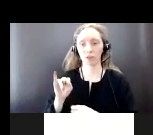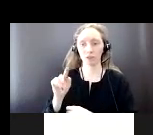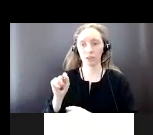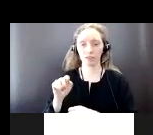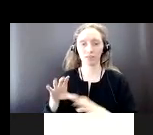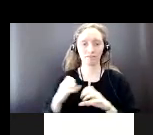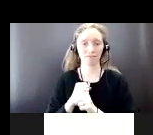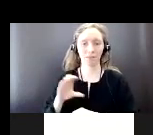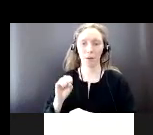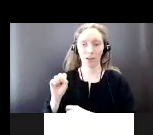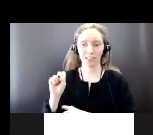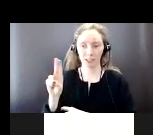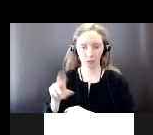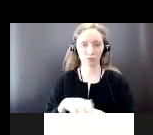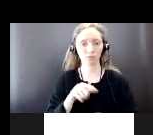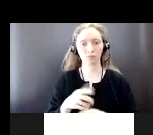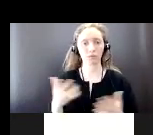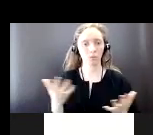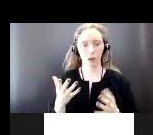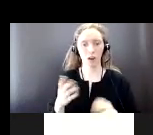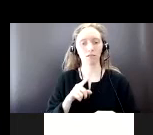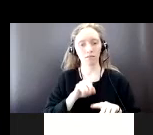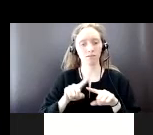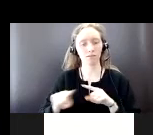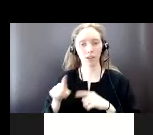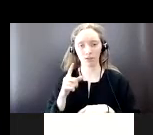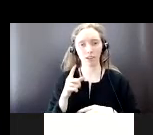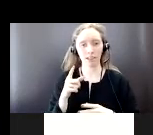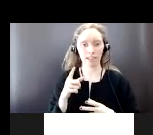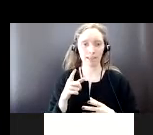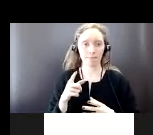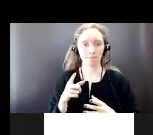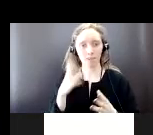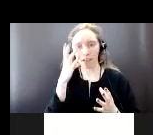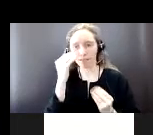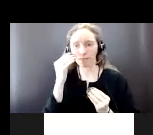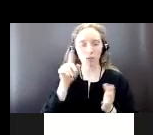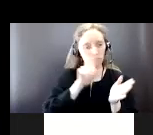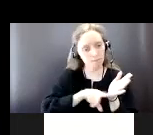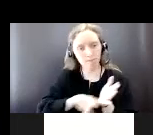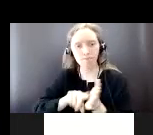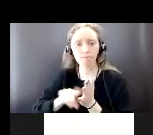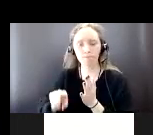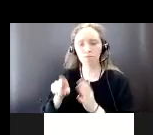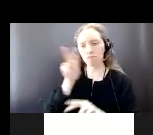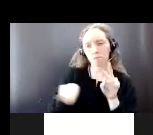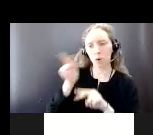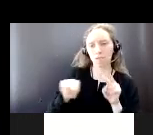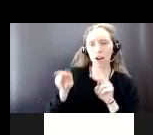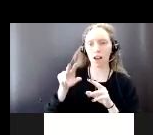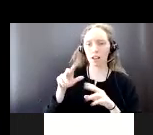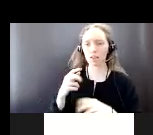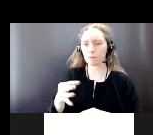recognized intelligence unit made up of analysts and intel researchers and profilers. So they work closely with